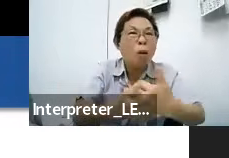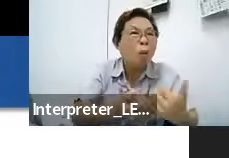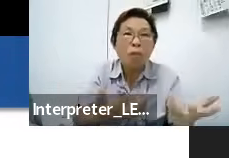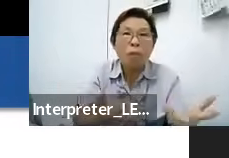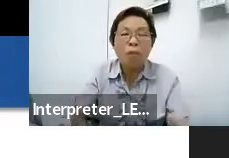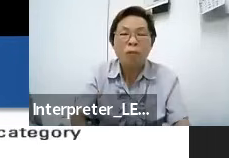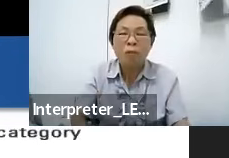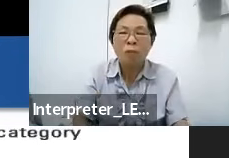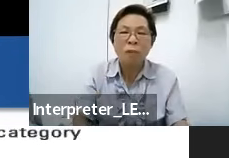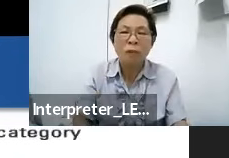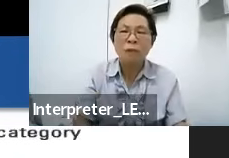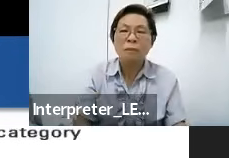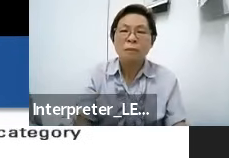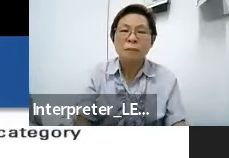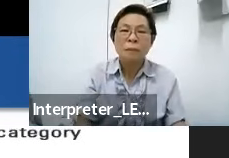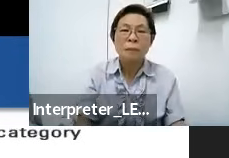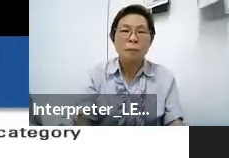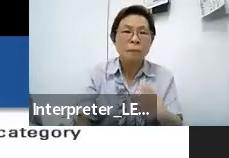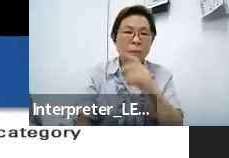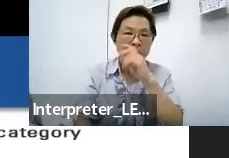Next.